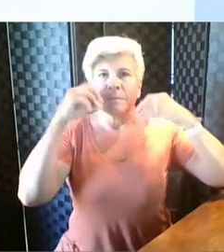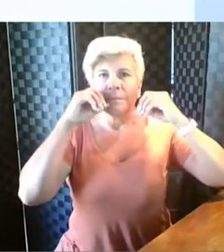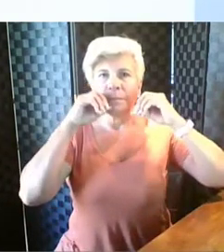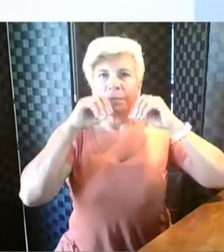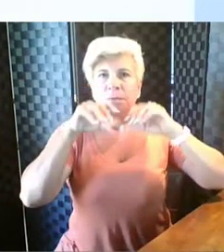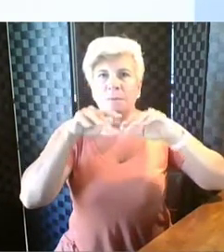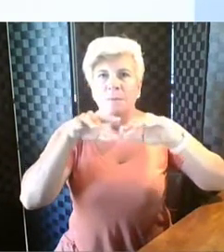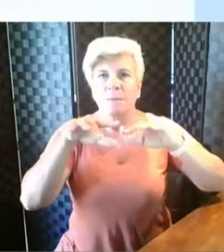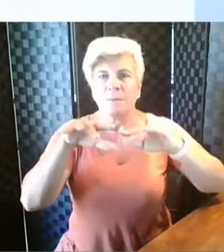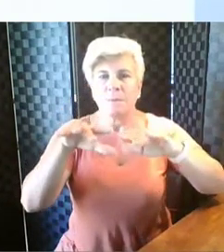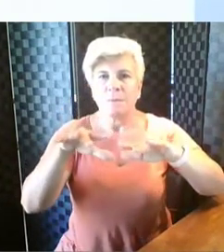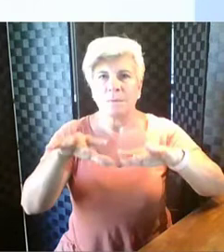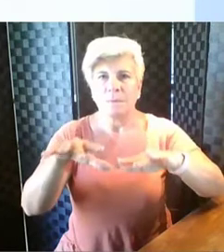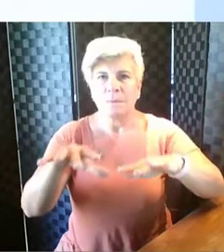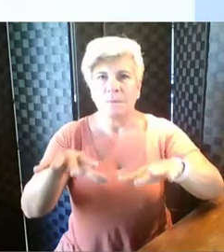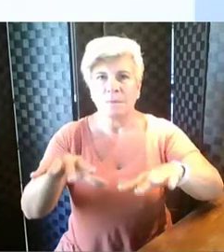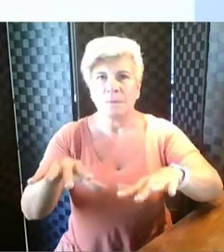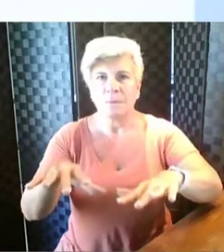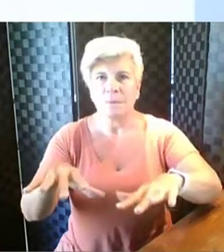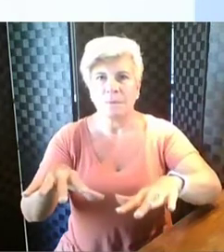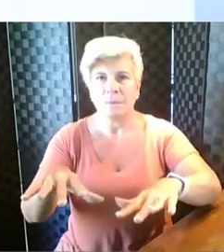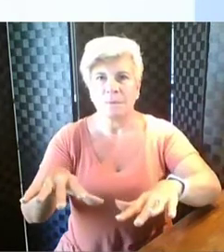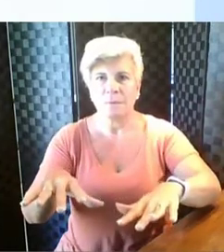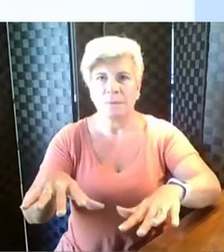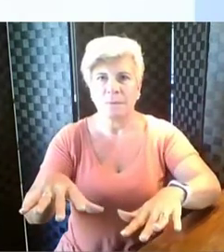Let it out.